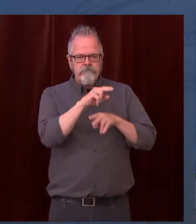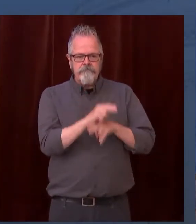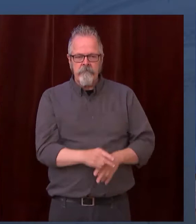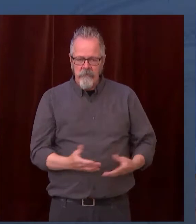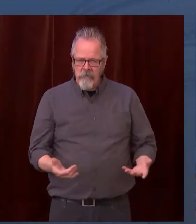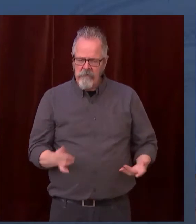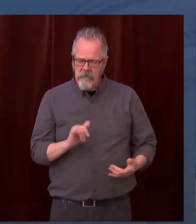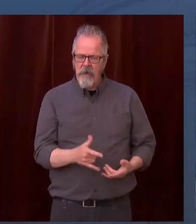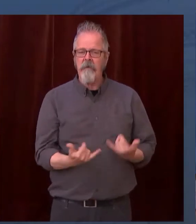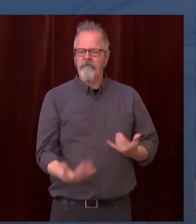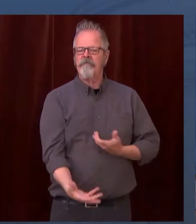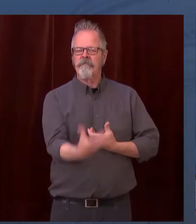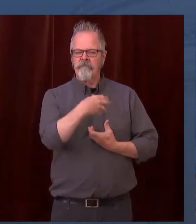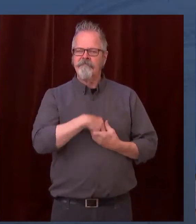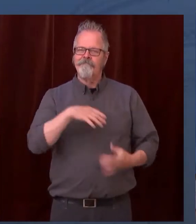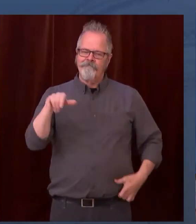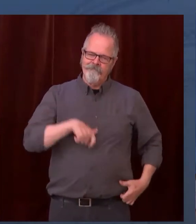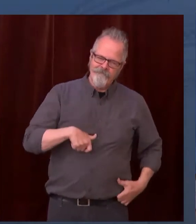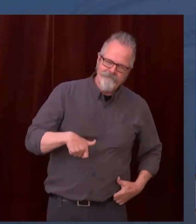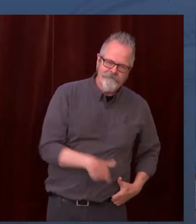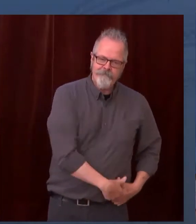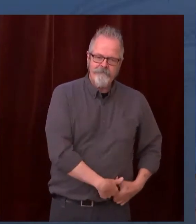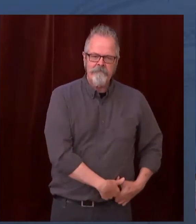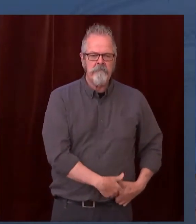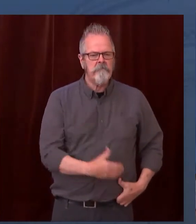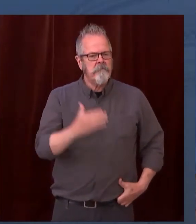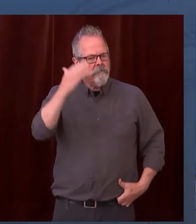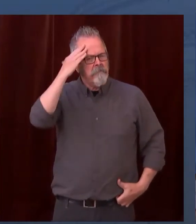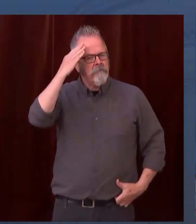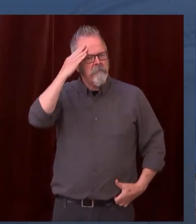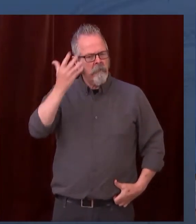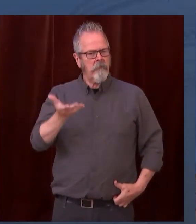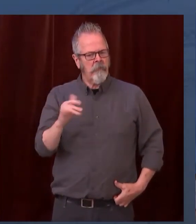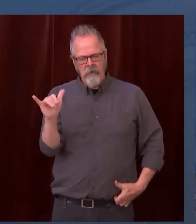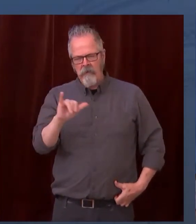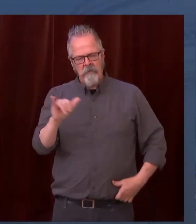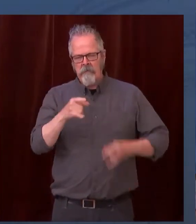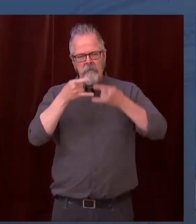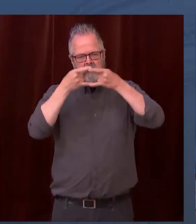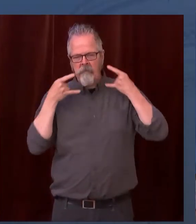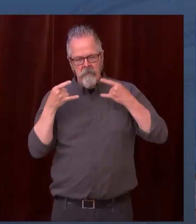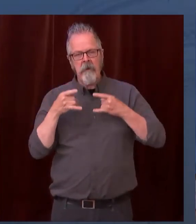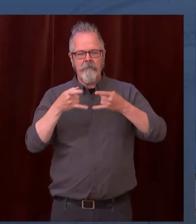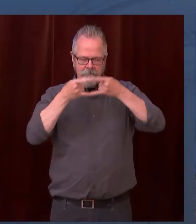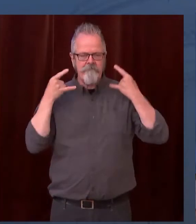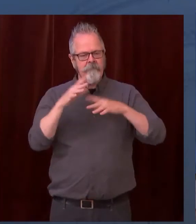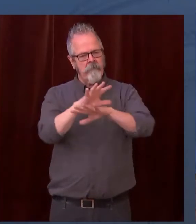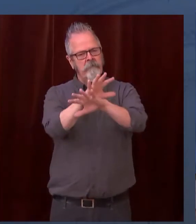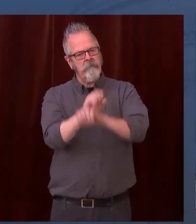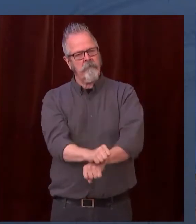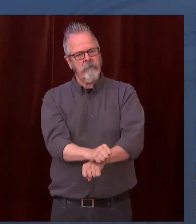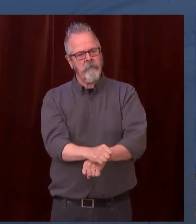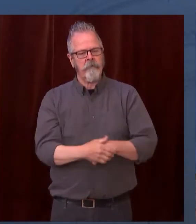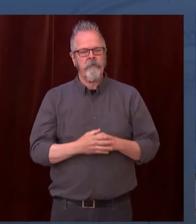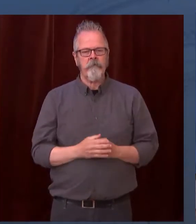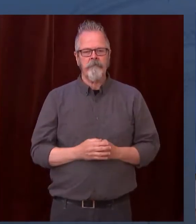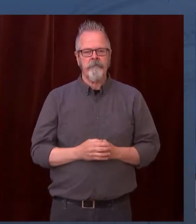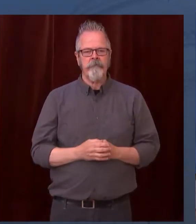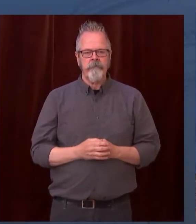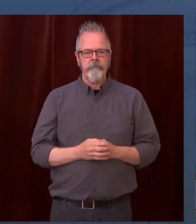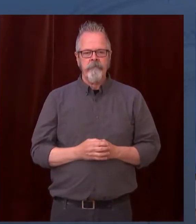with local officials to move these counties in sort of a modified phase 1. And this may seem a